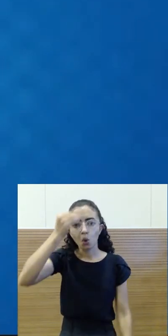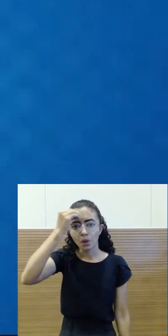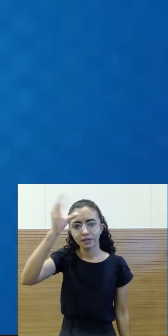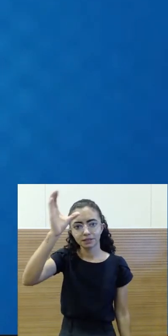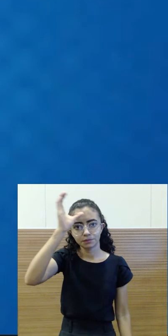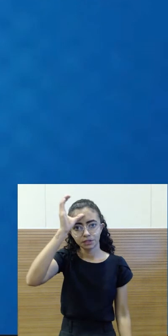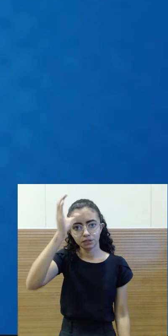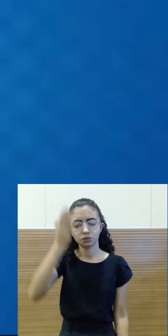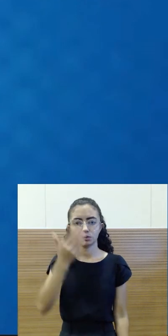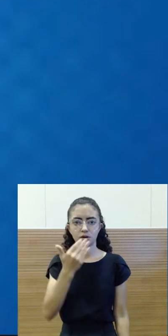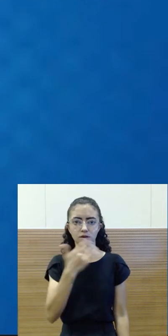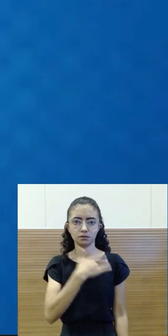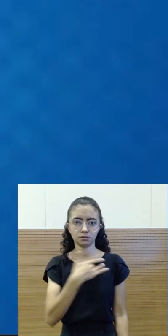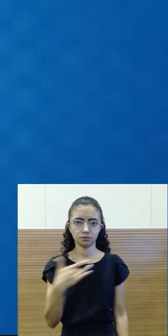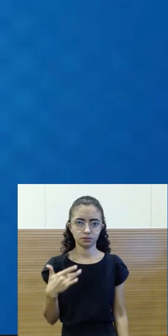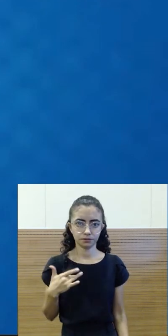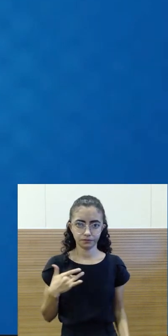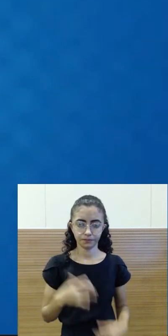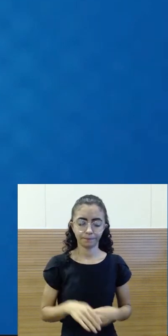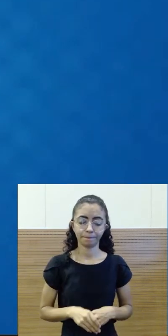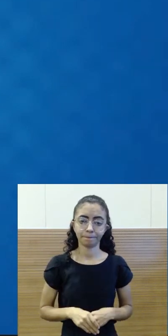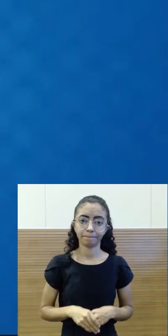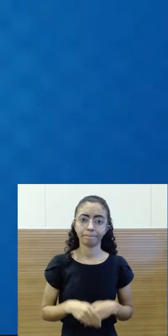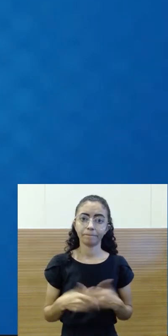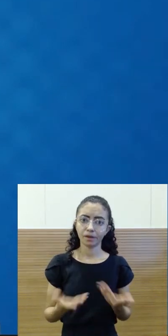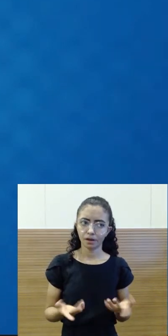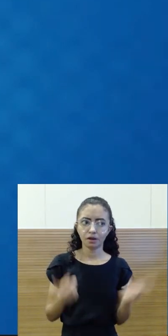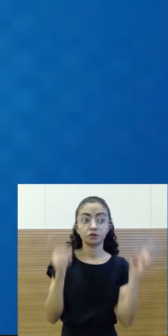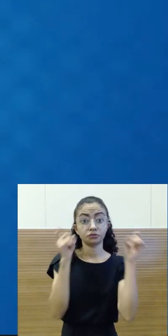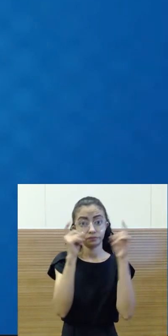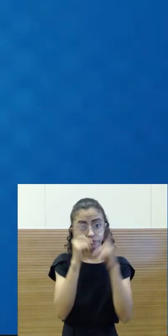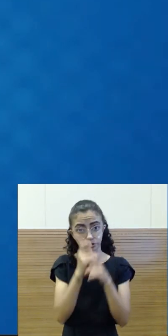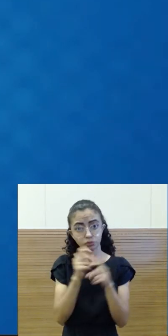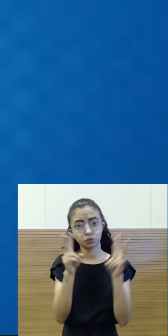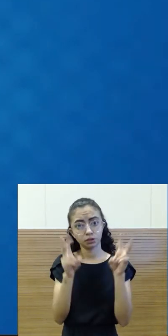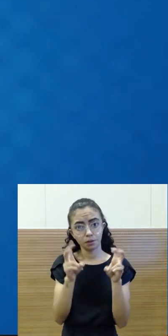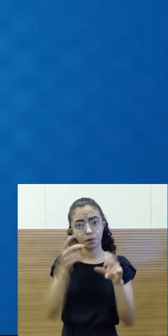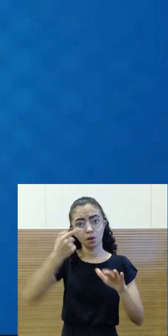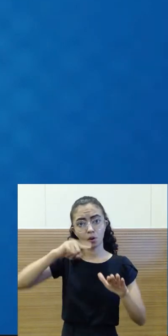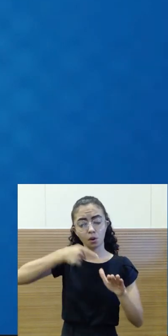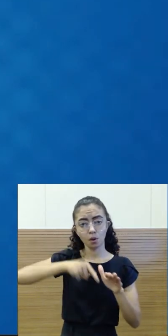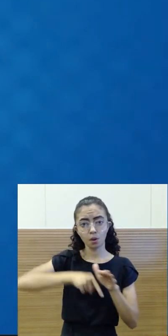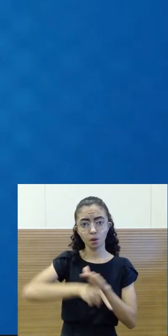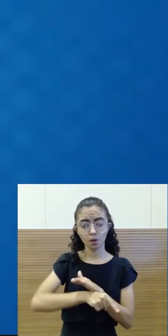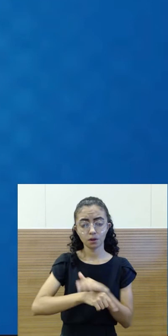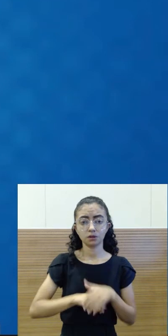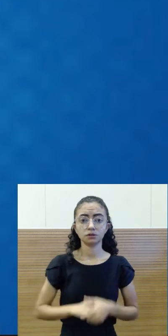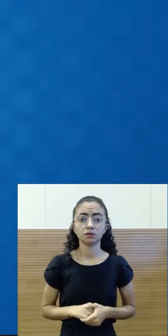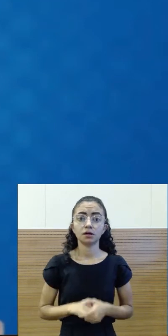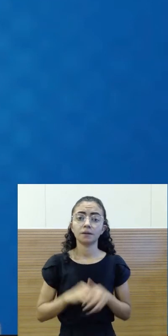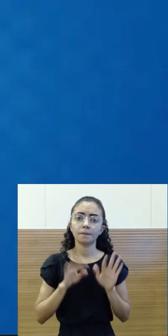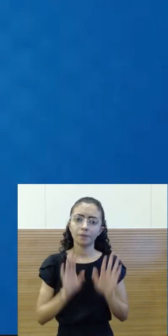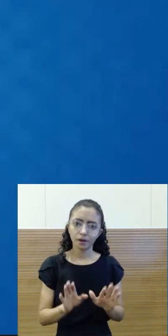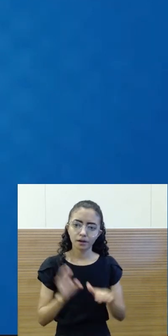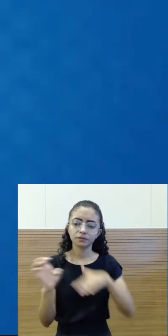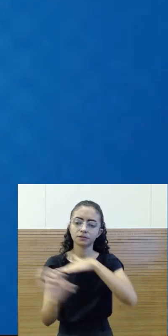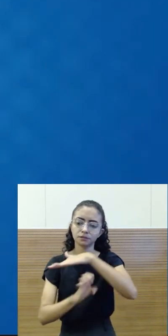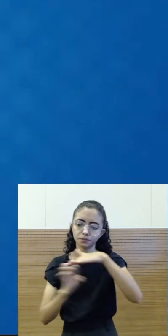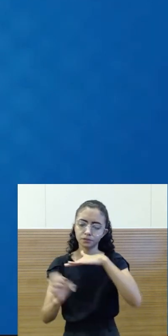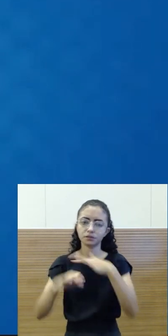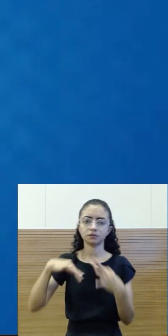definitely difficult and complex issue, and definitely transnational corporations have a lot of power. Over.